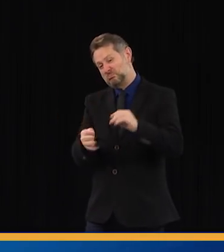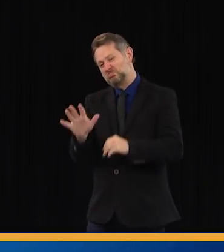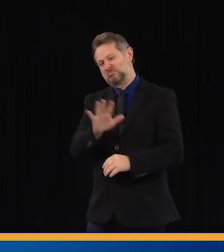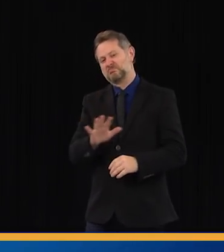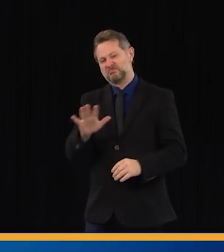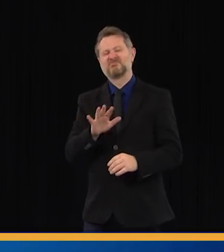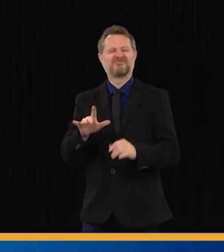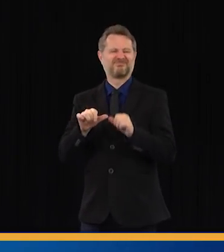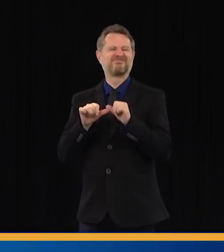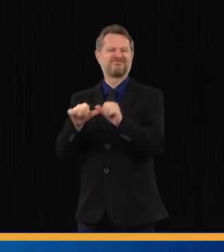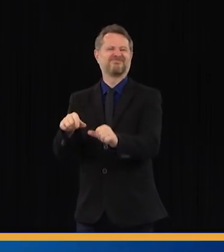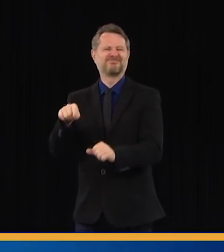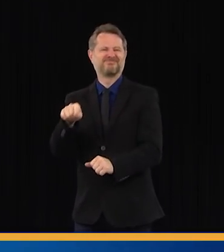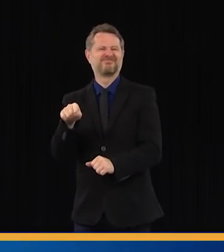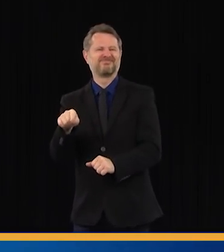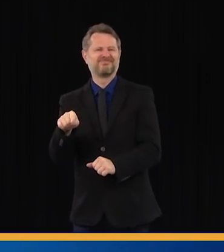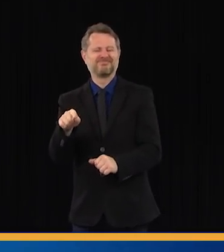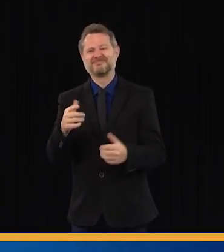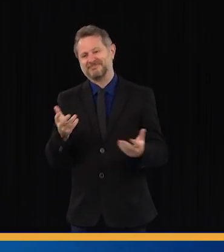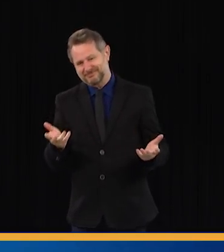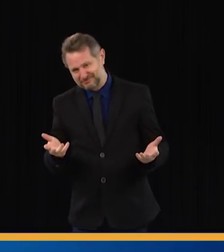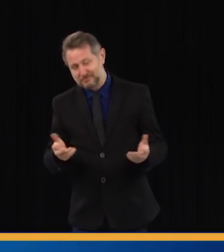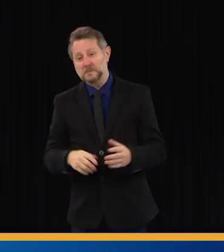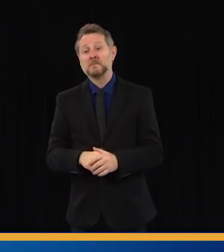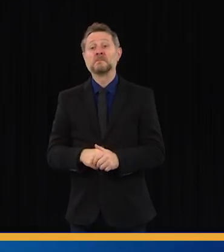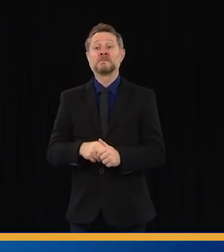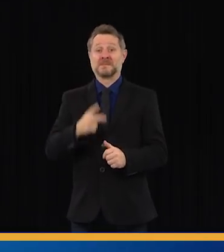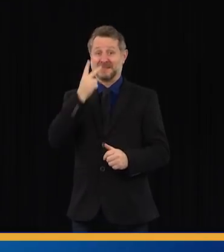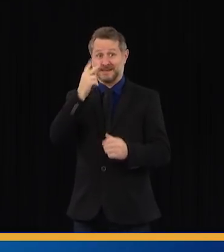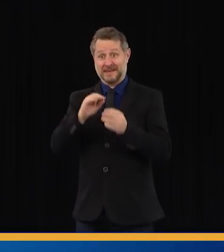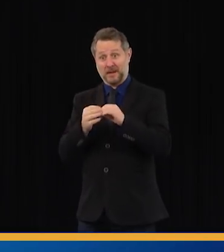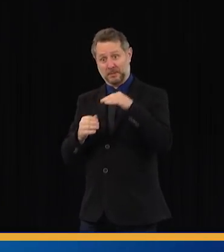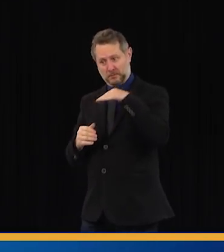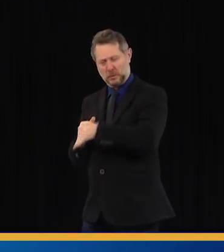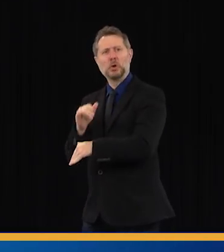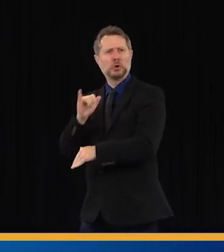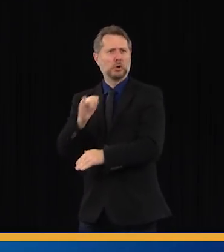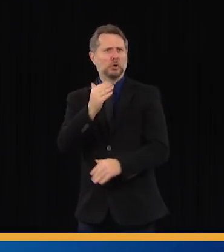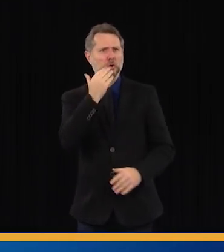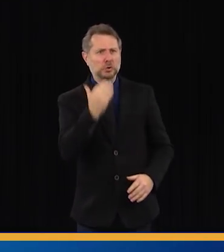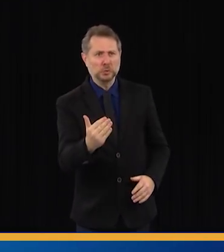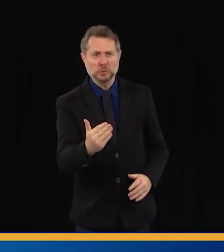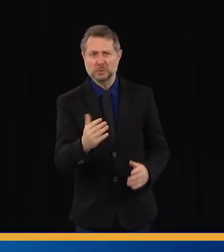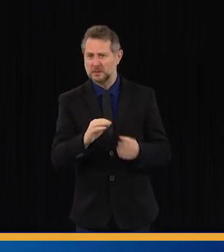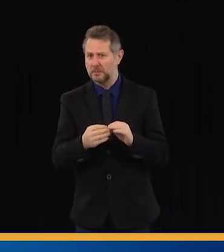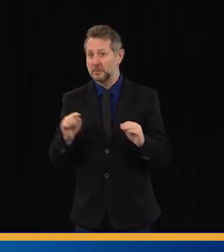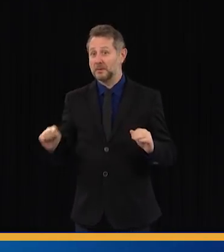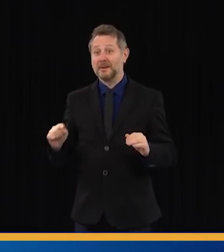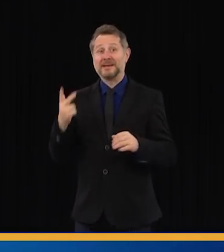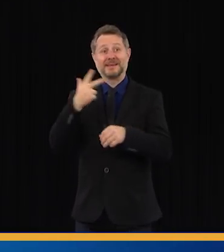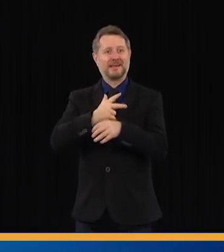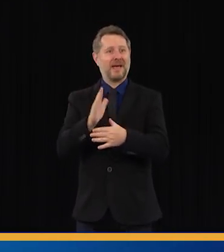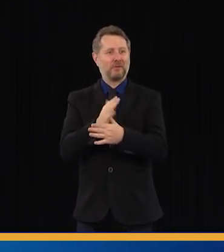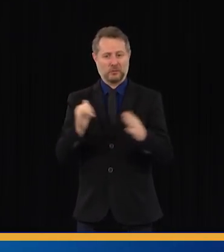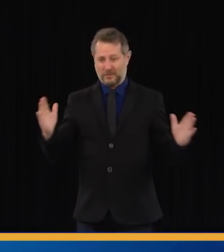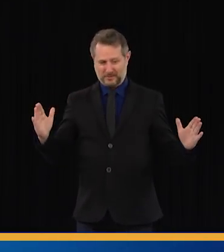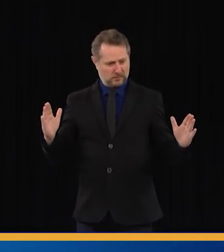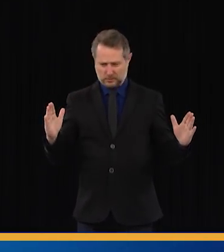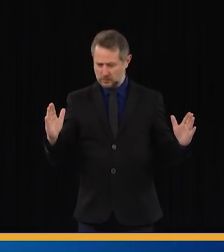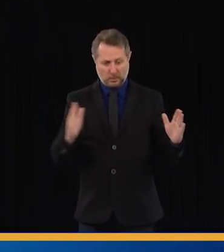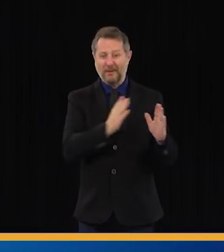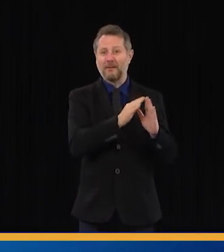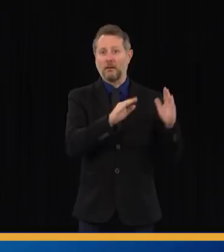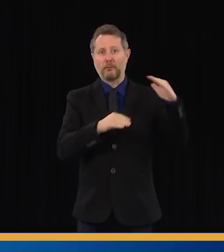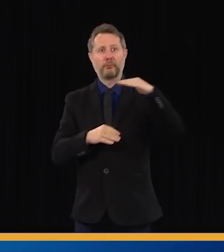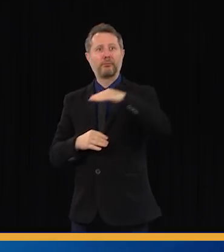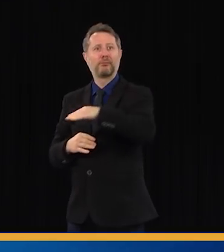scary number. When that's down, it's good, and that is down. The 3-day rolling average is down, so that's good news.